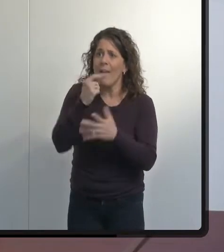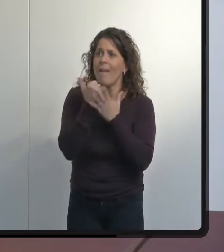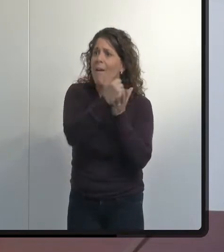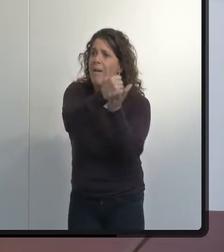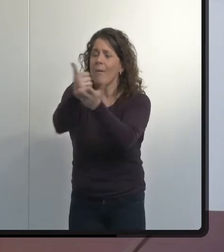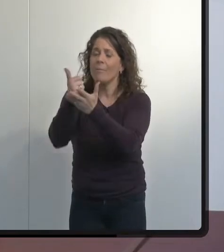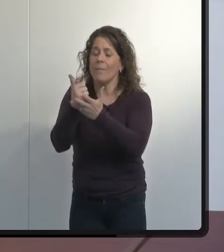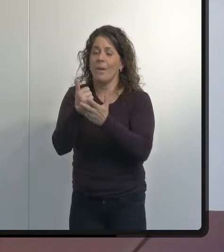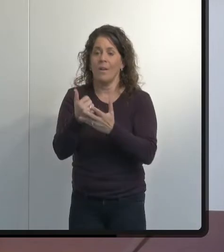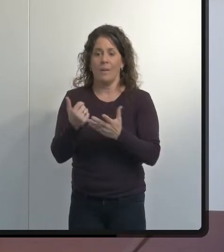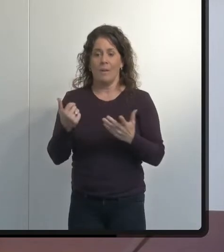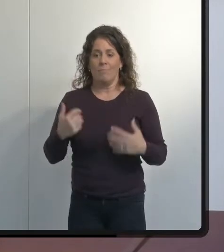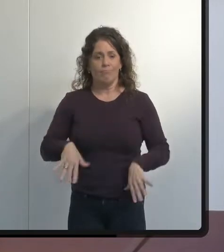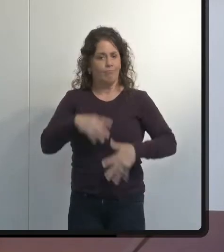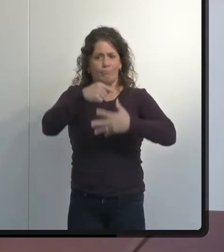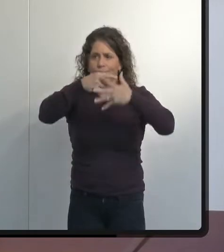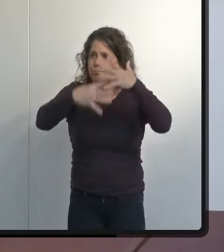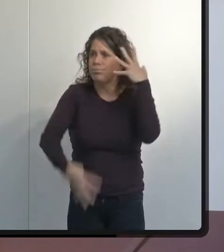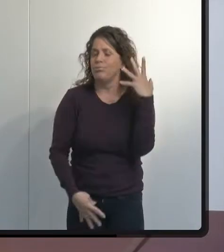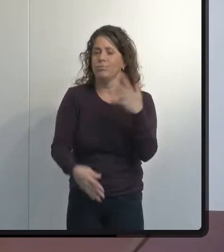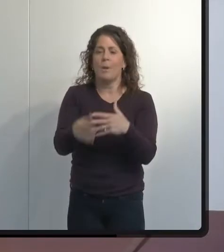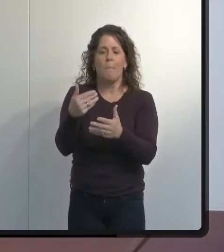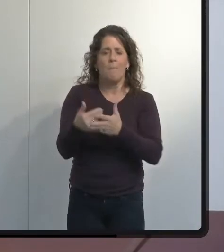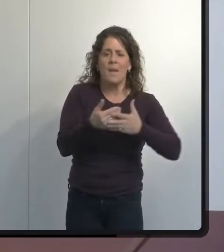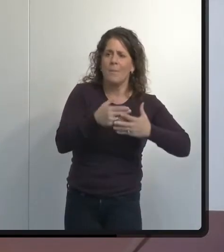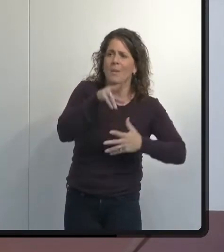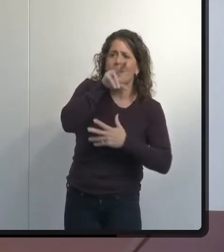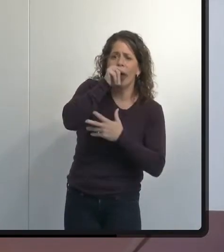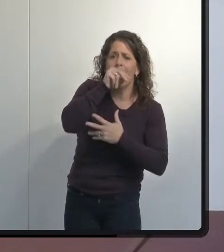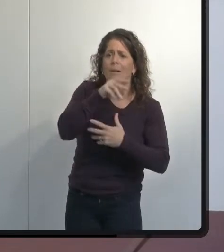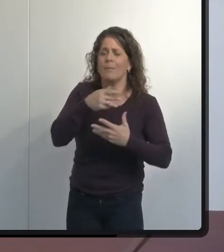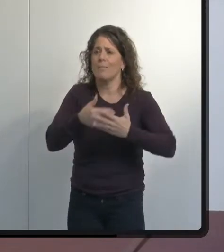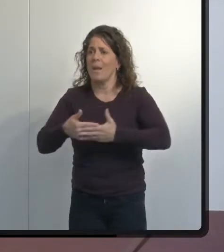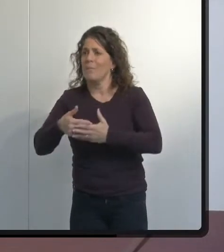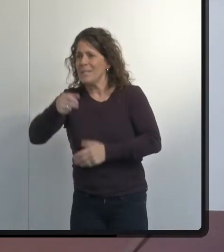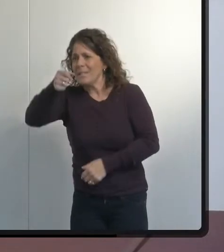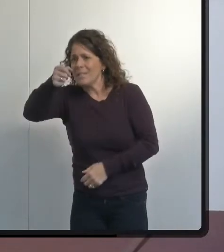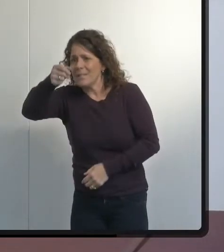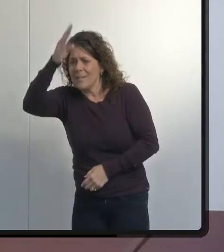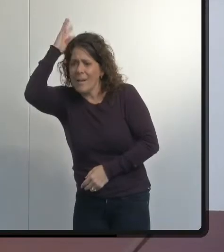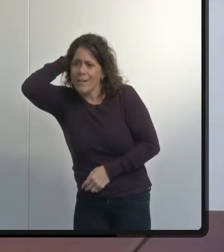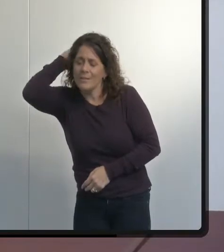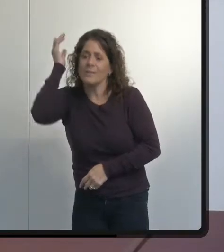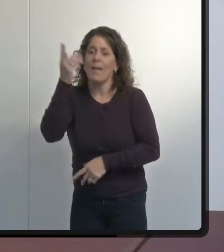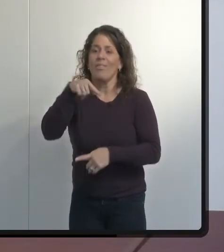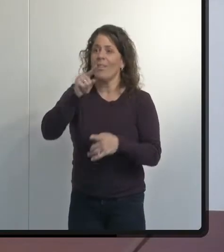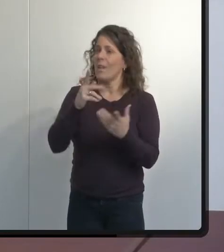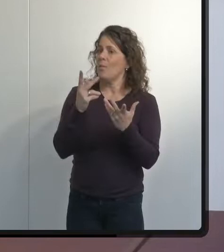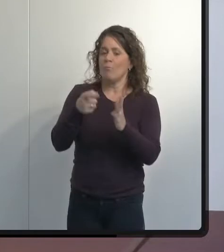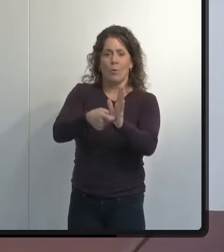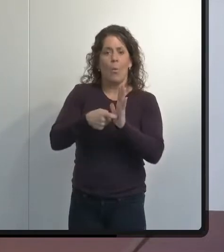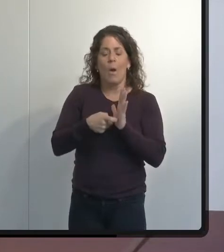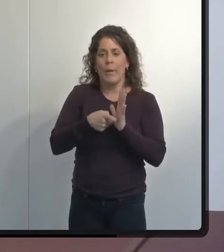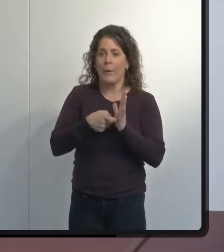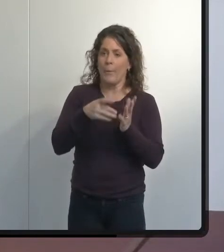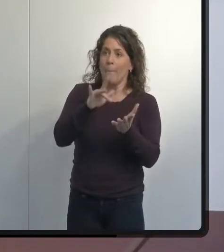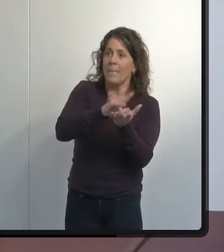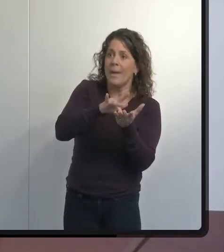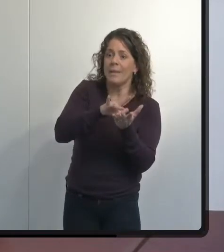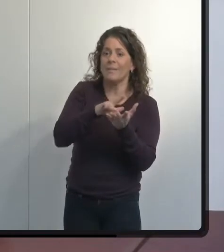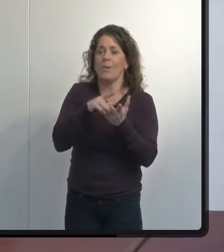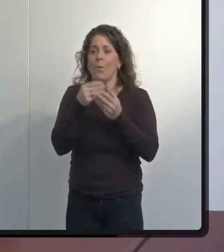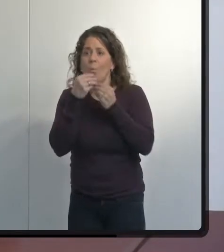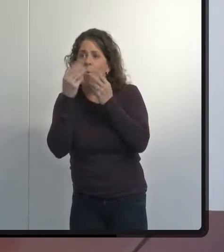of ducklings, baby skunks, baby opossums arriving require warmth, nutrition, medication, and